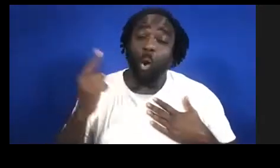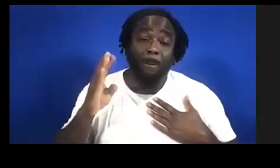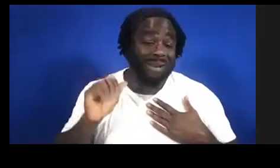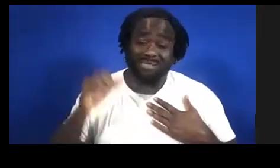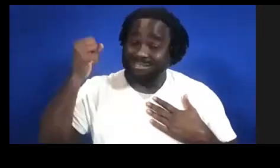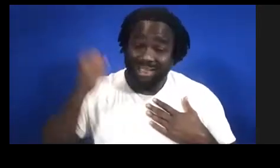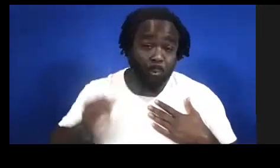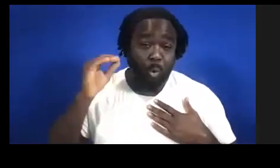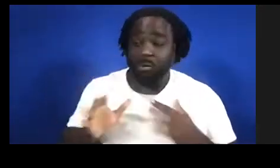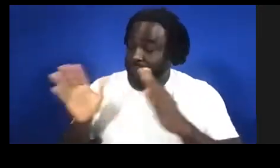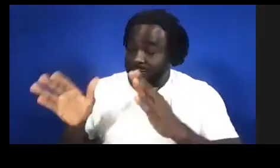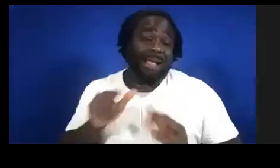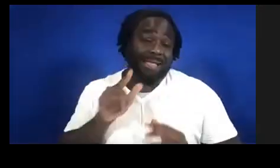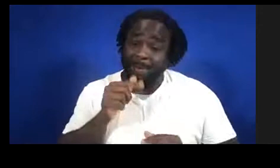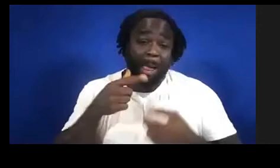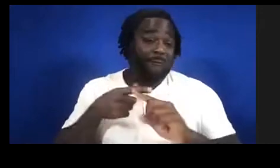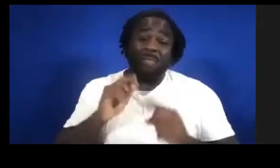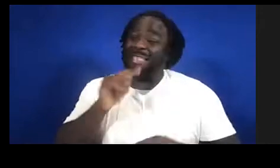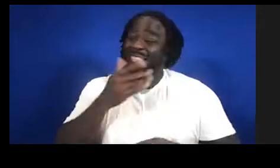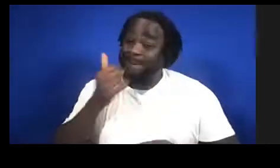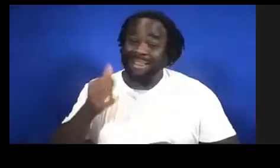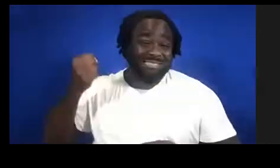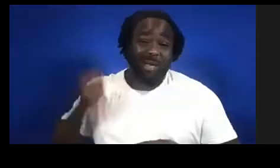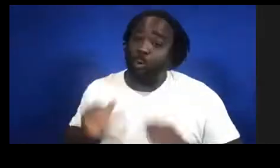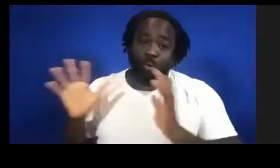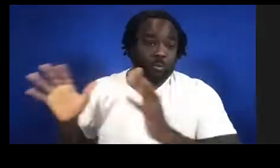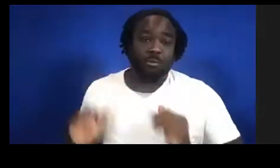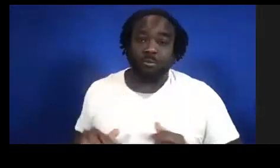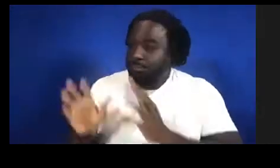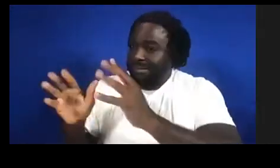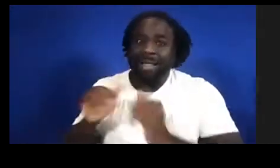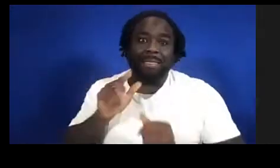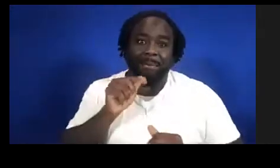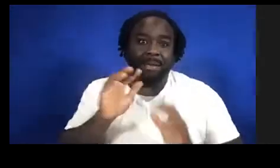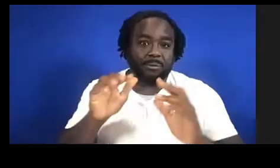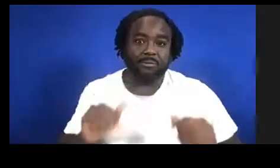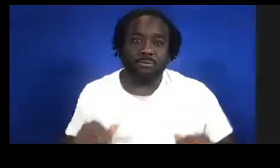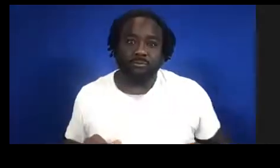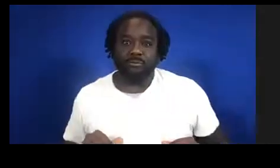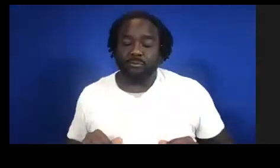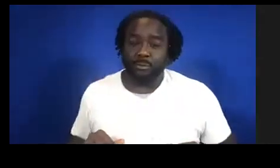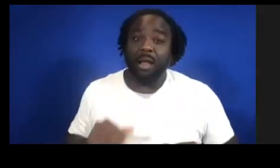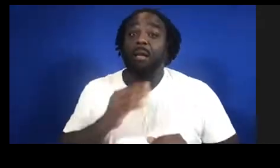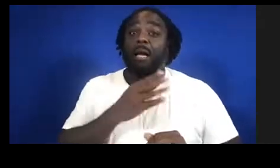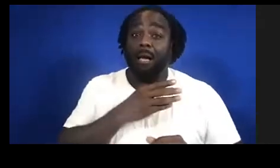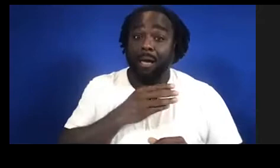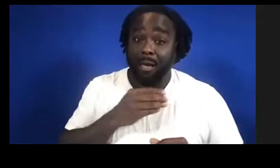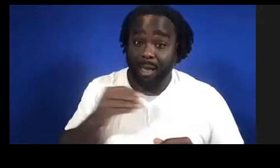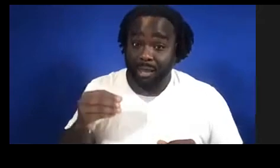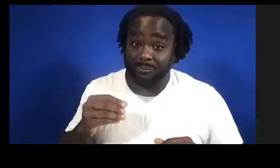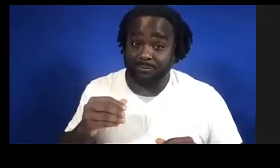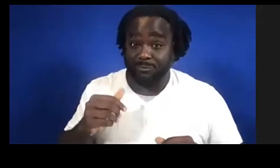I'm a Southern boy, and I will always be a Southern boy. And lemonade is the best Southern drink we